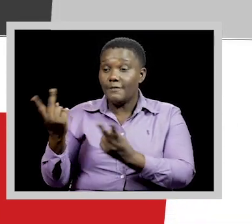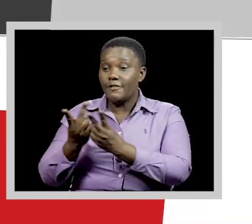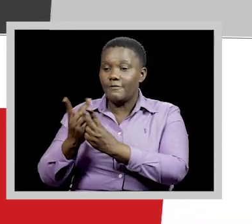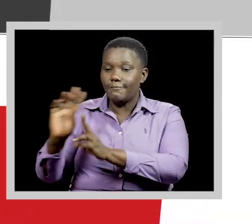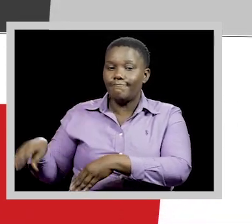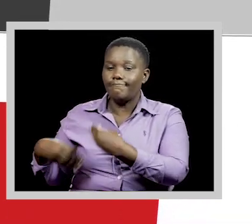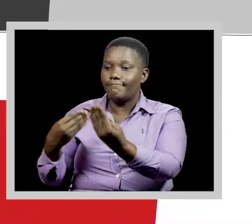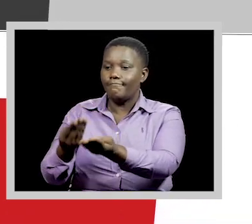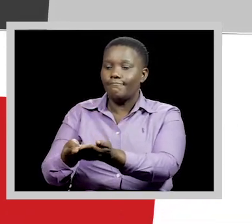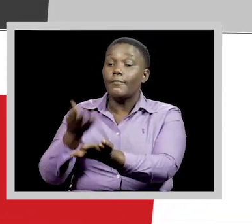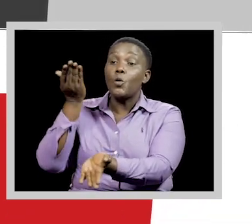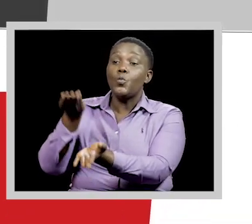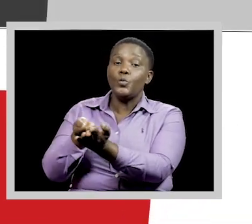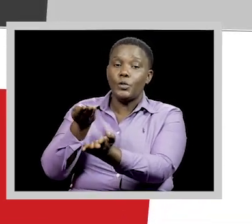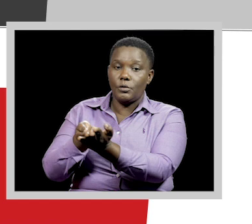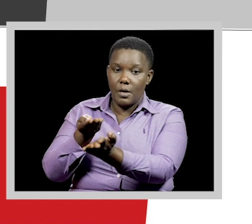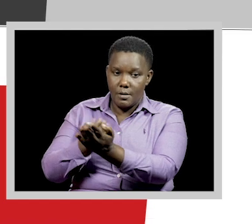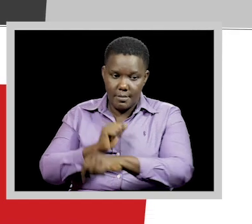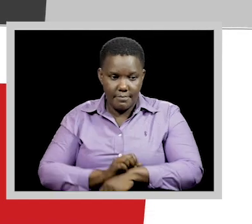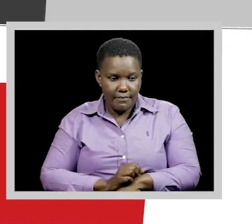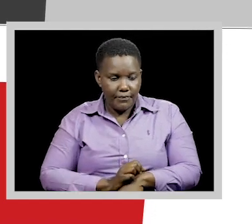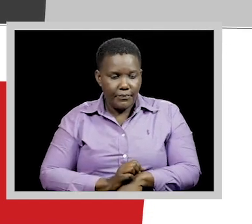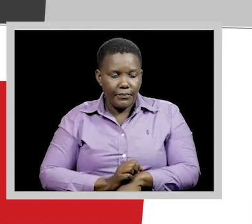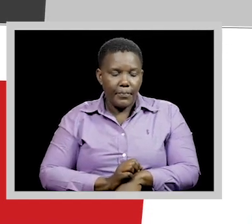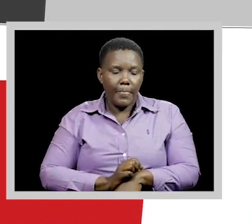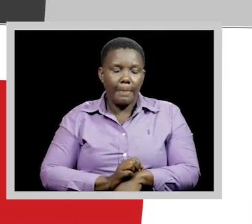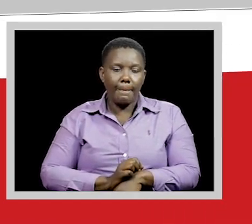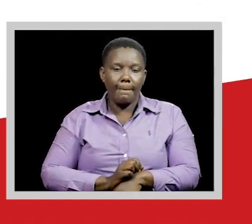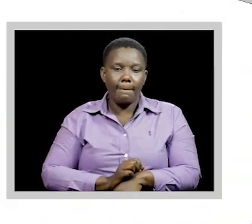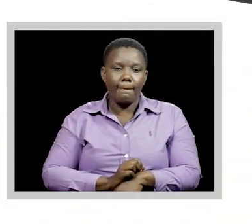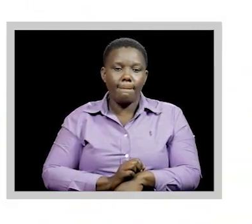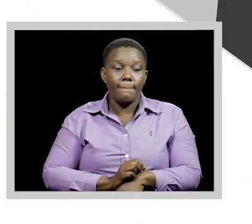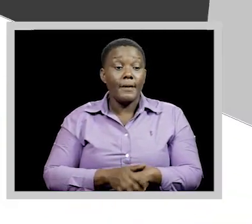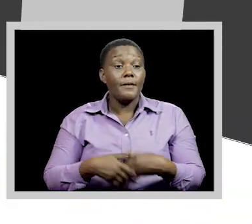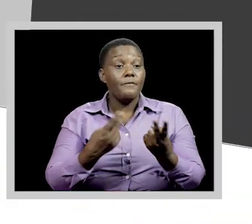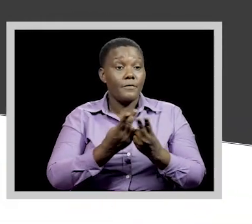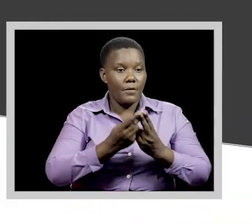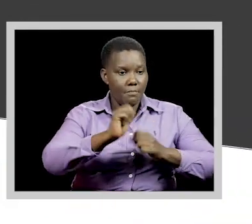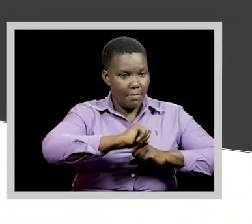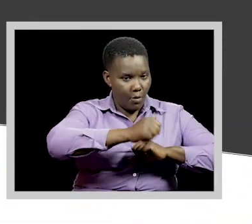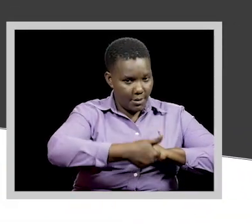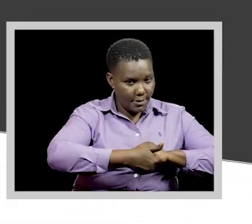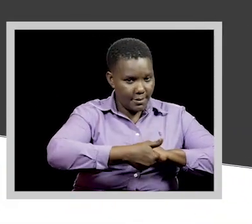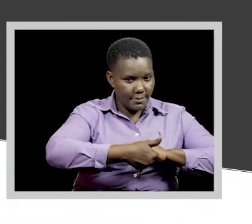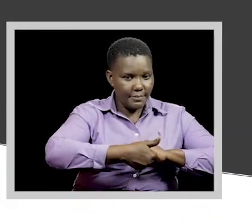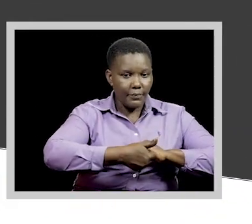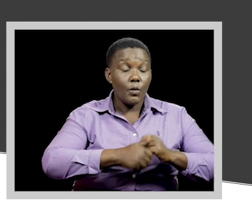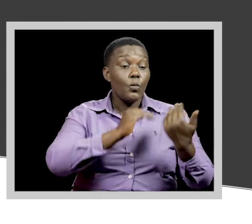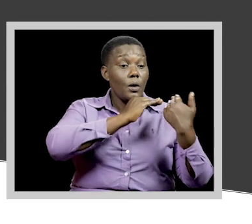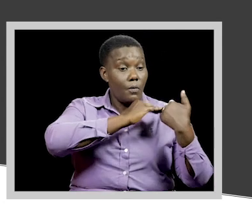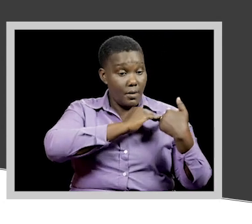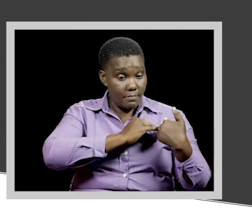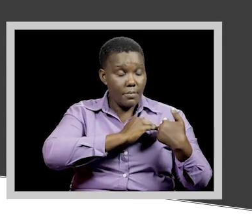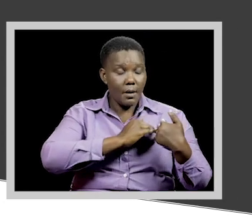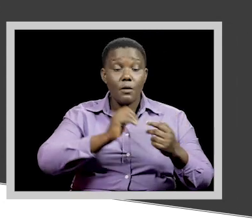sufficient evidence or appropriate cases to court. advocates. They are